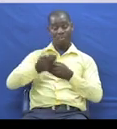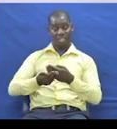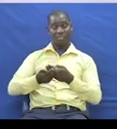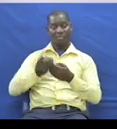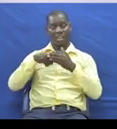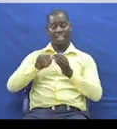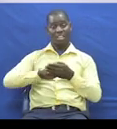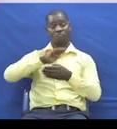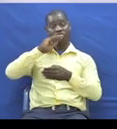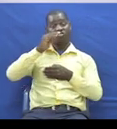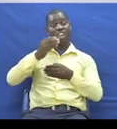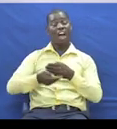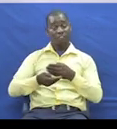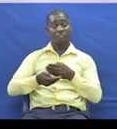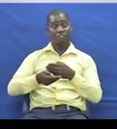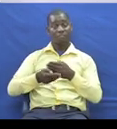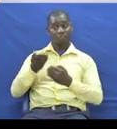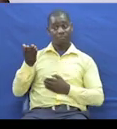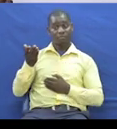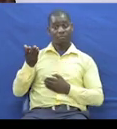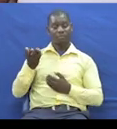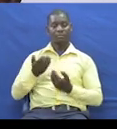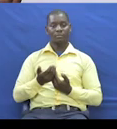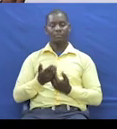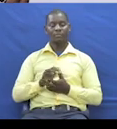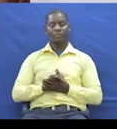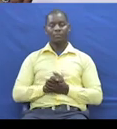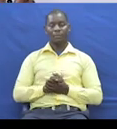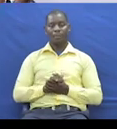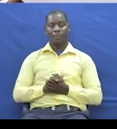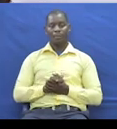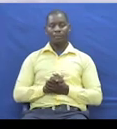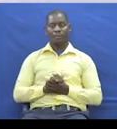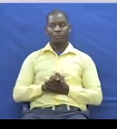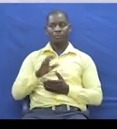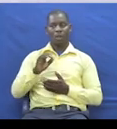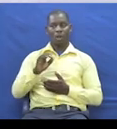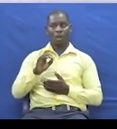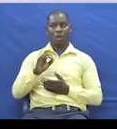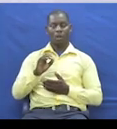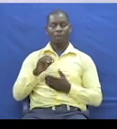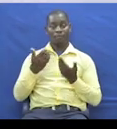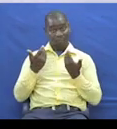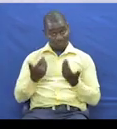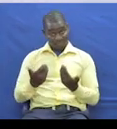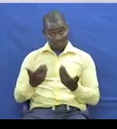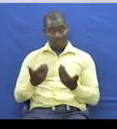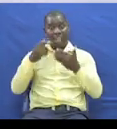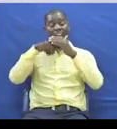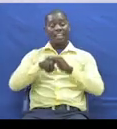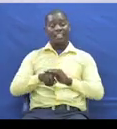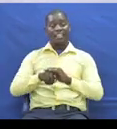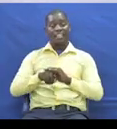in the shell or orbit. But also, an